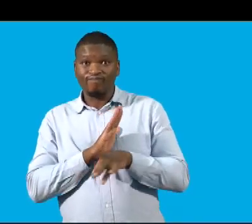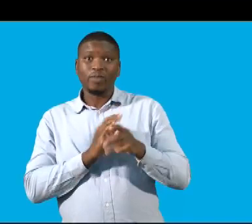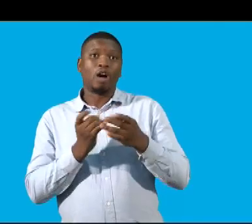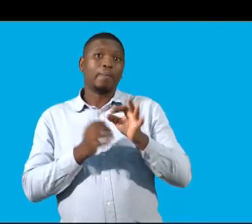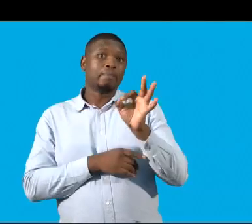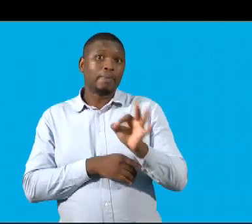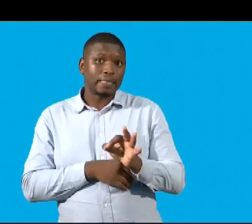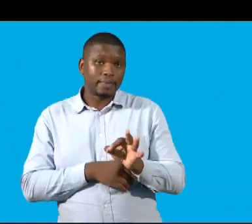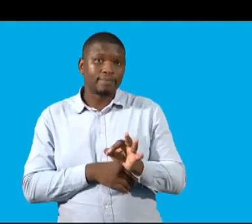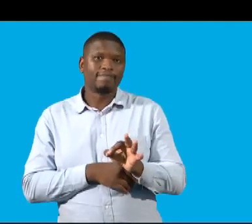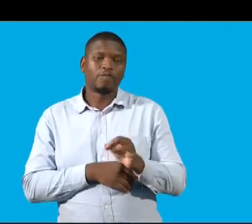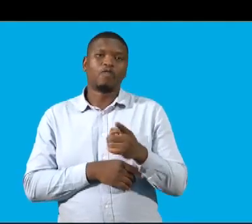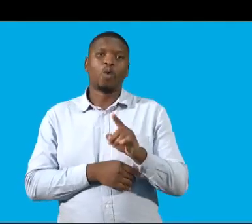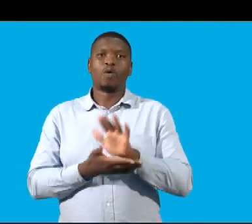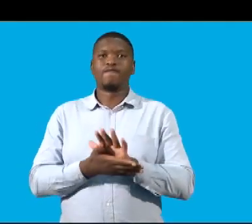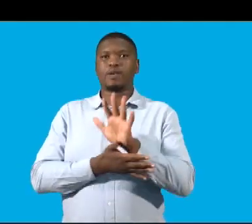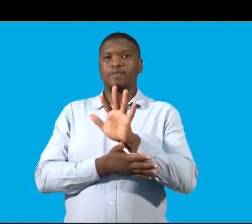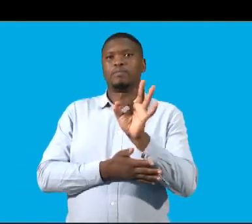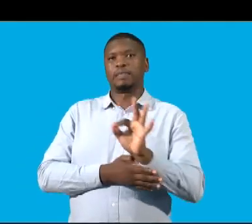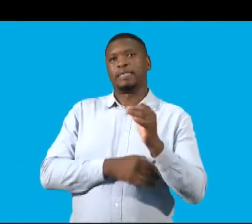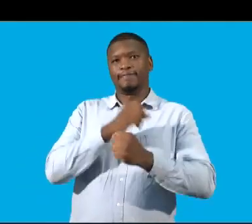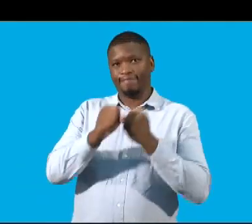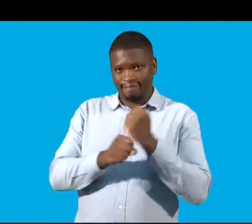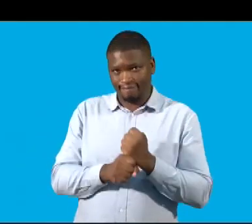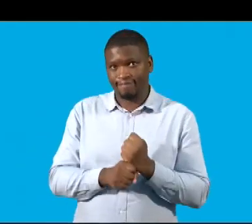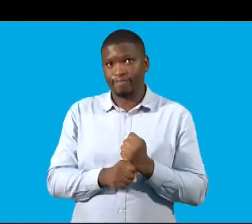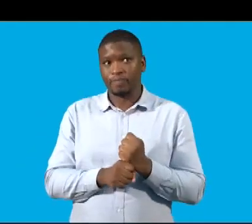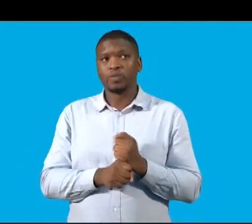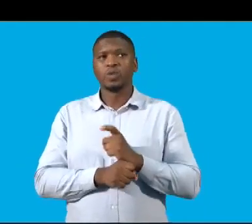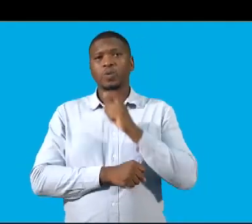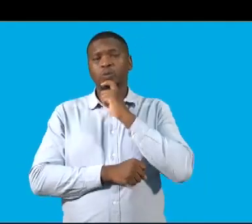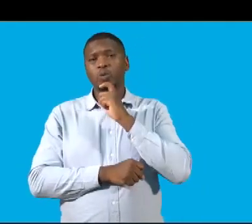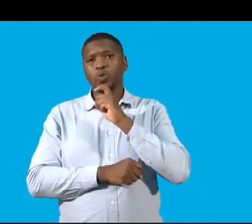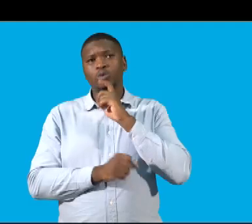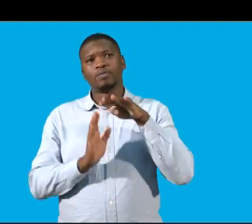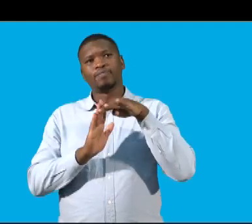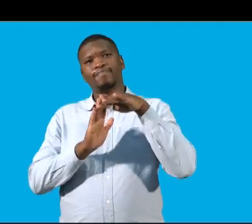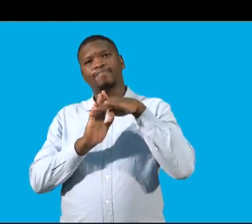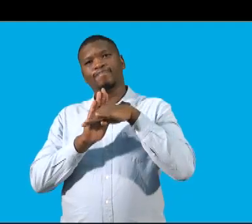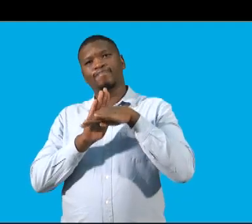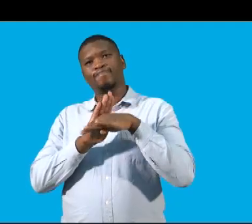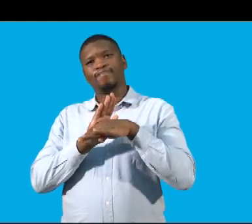depreciates, its depreciation is calculated at 15% per annum